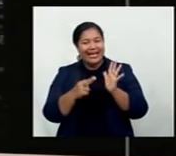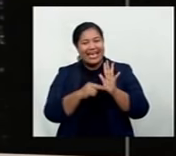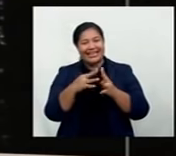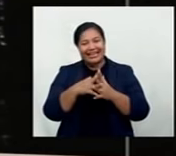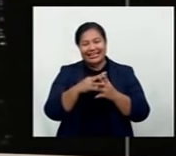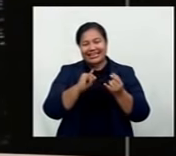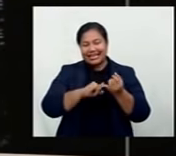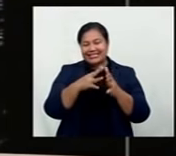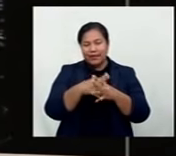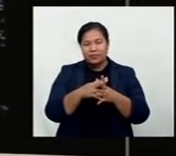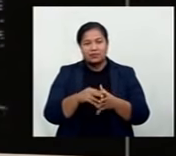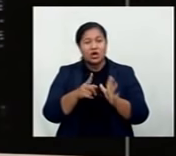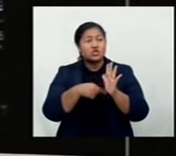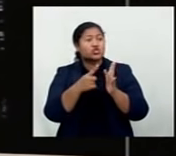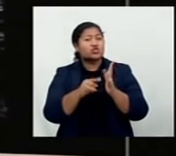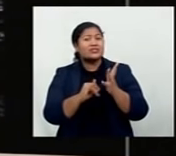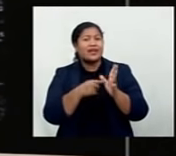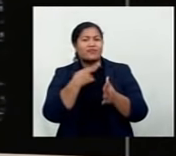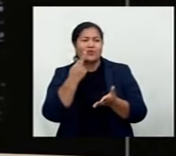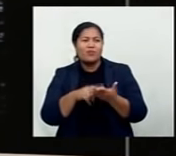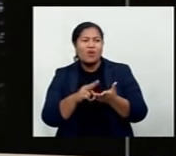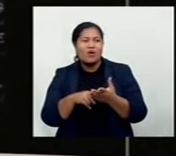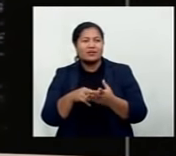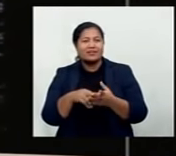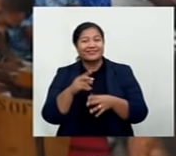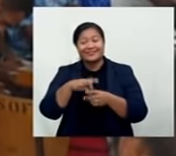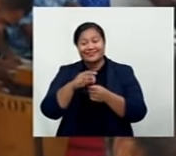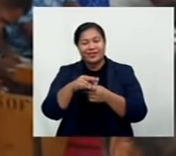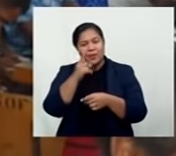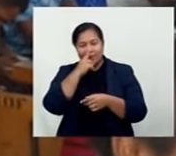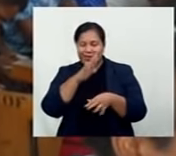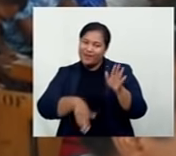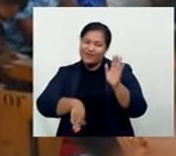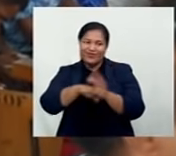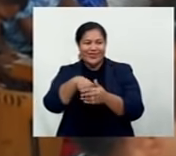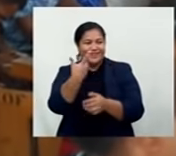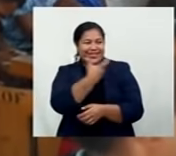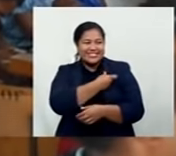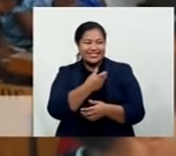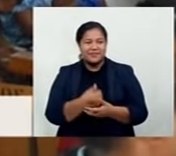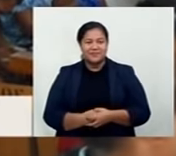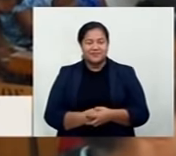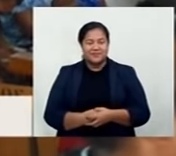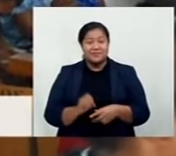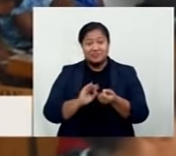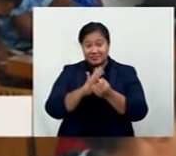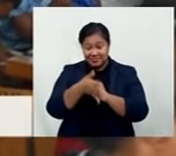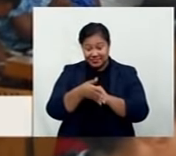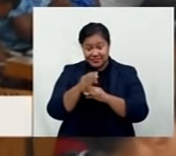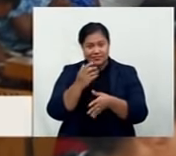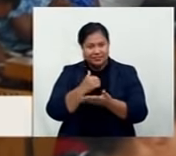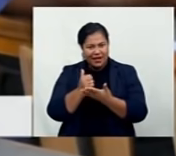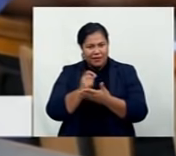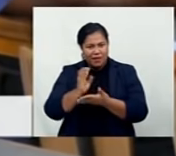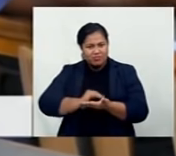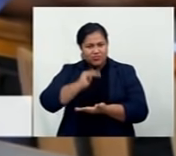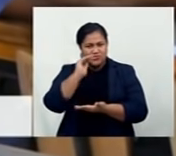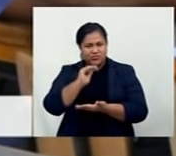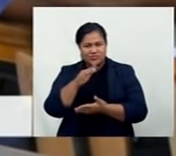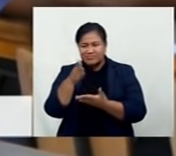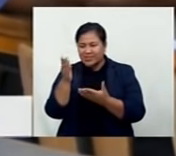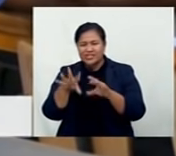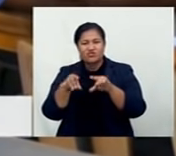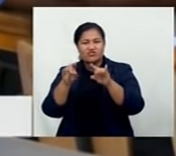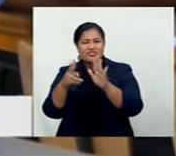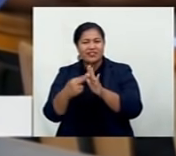Nanunga reports the selected workers are fully vaccinated. With COVID cases escalating in parts of Australia and